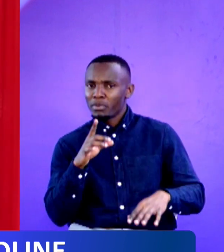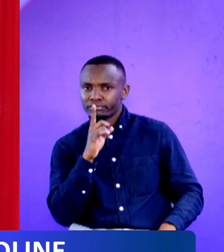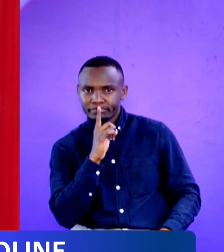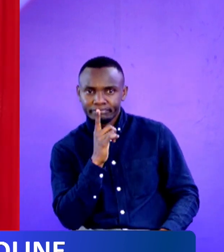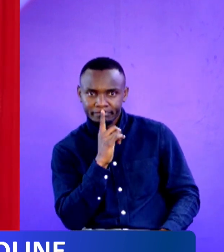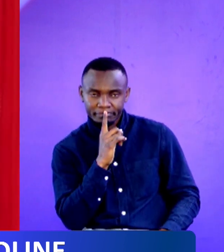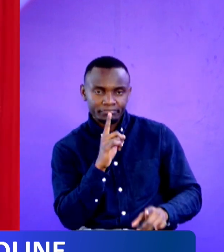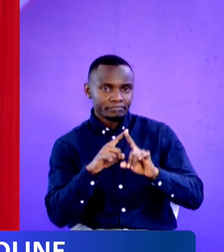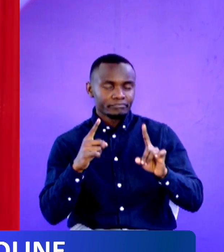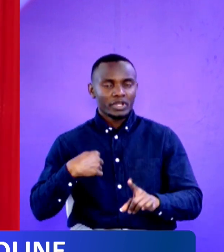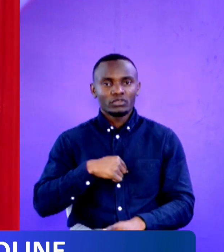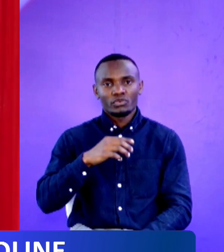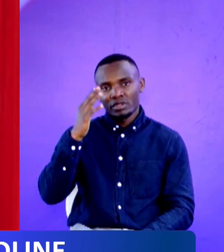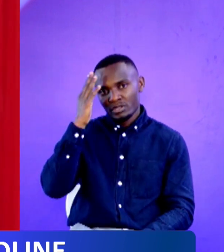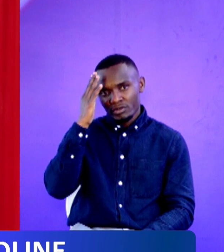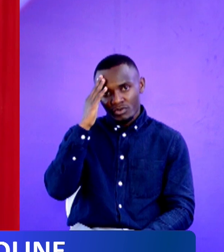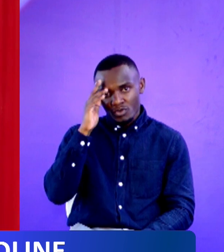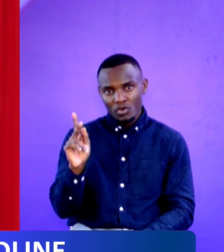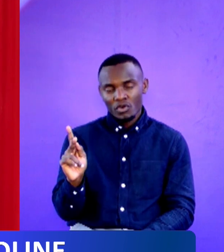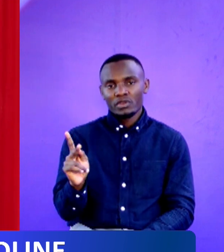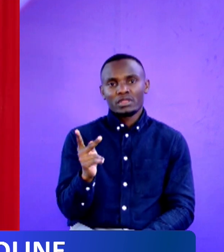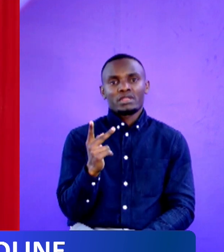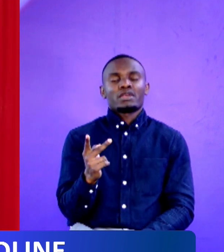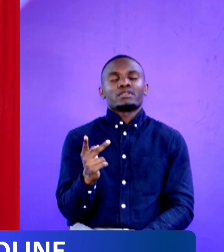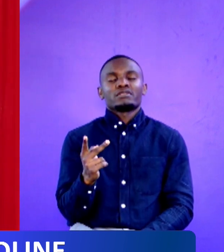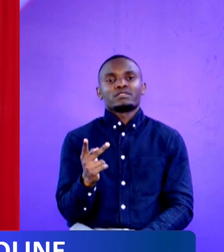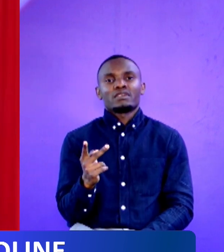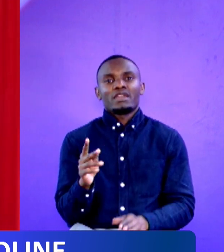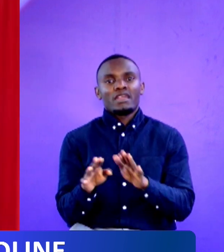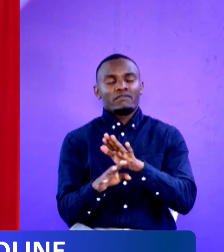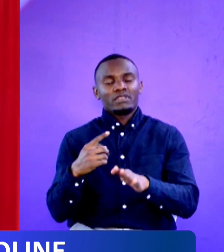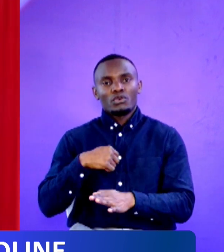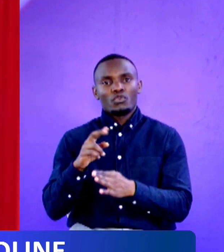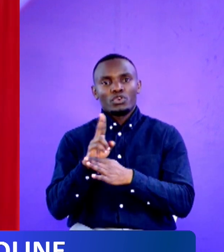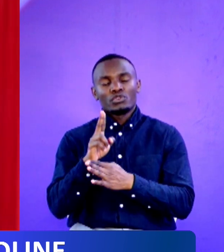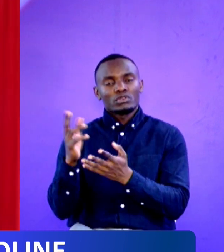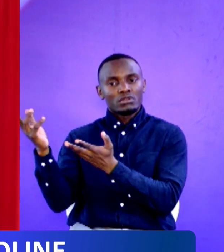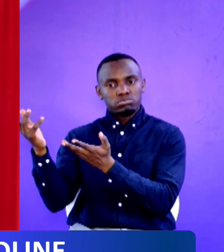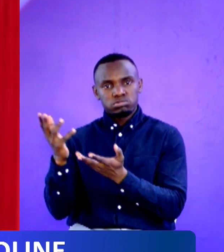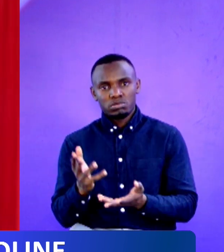we know Kenya, 70% of what we use here is imported, and therefore shilling is very important.